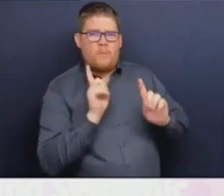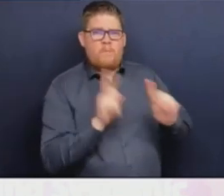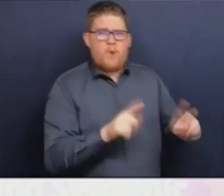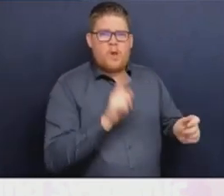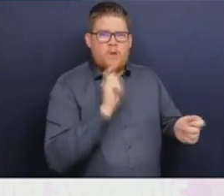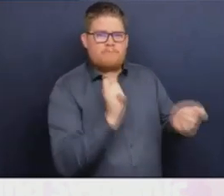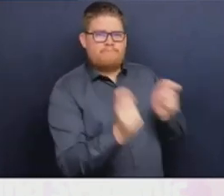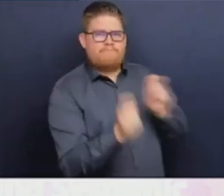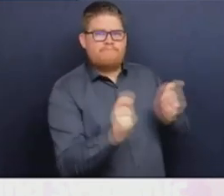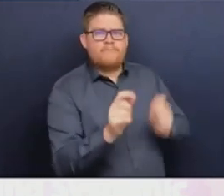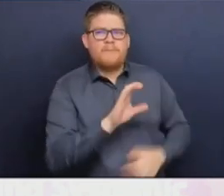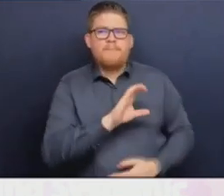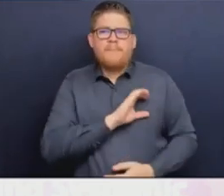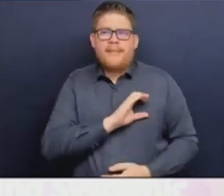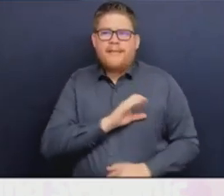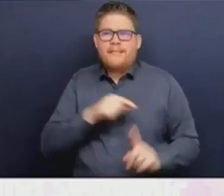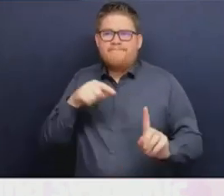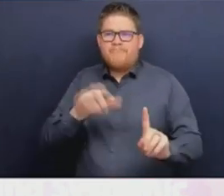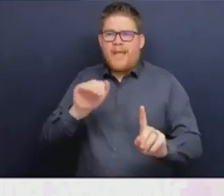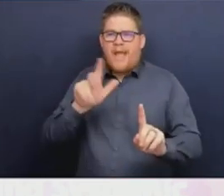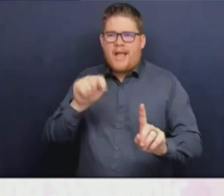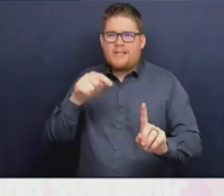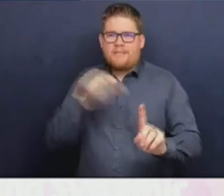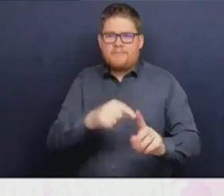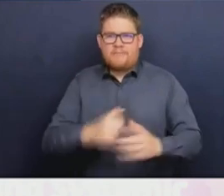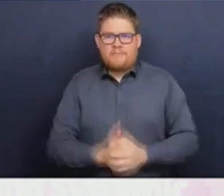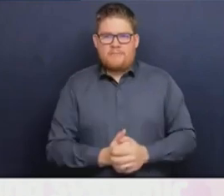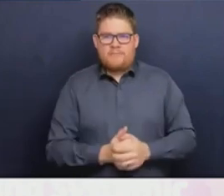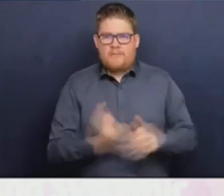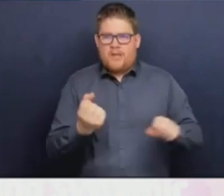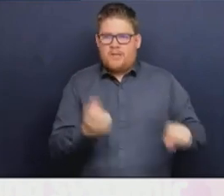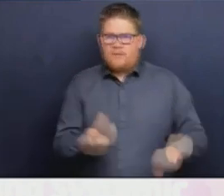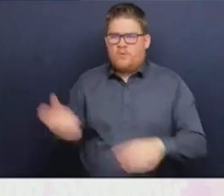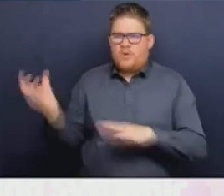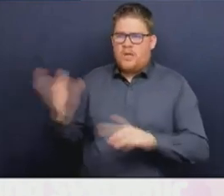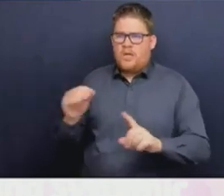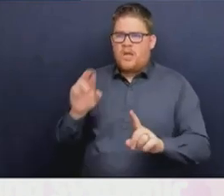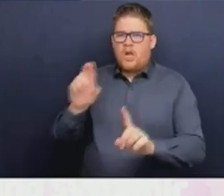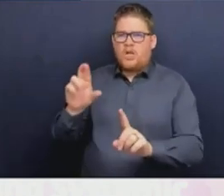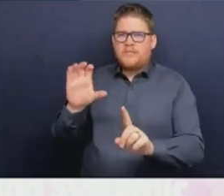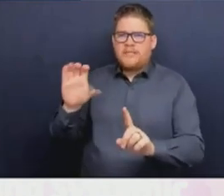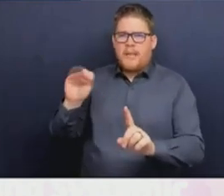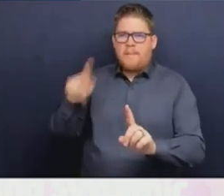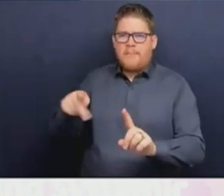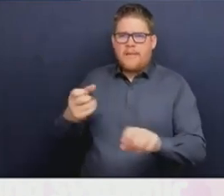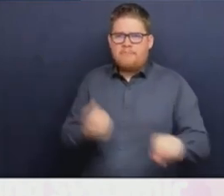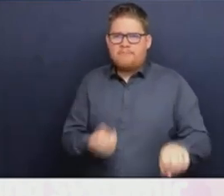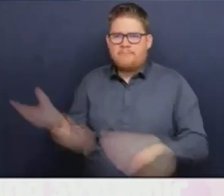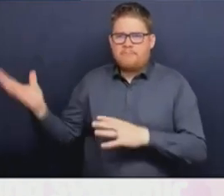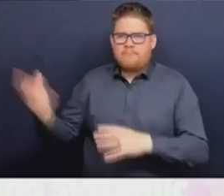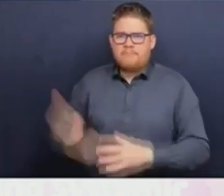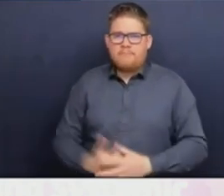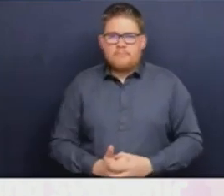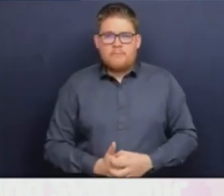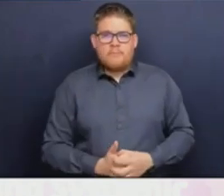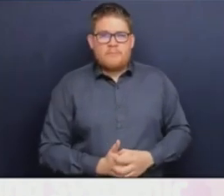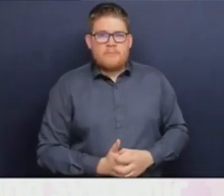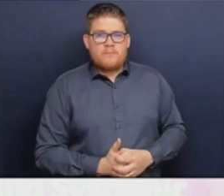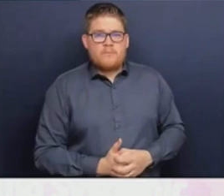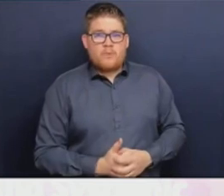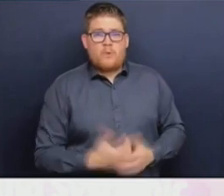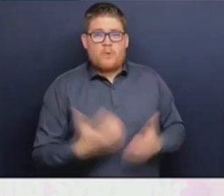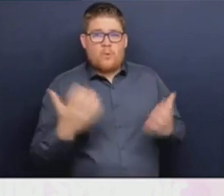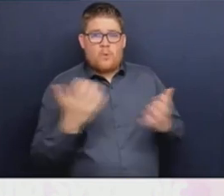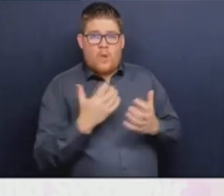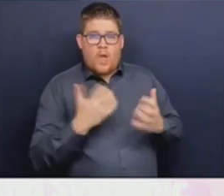RCMP policing daily in this province? Well, there's a lot packed into that question. That's how Richard gets one question and a